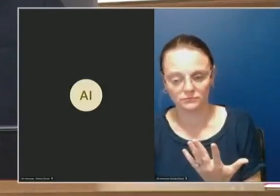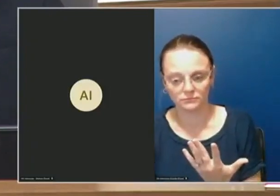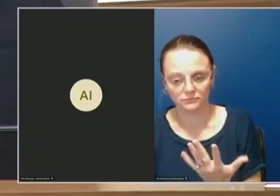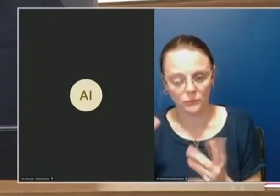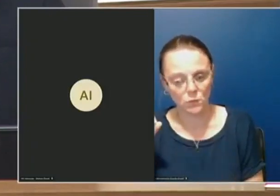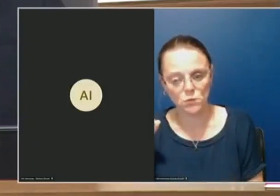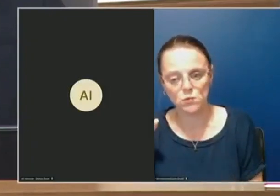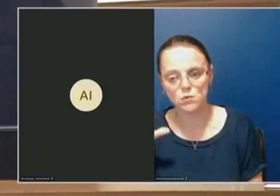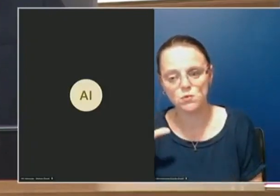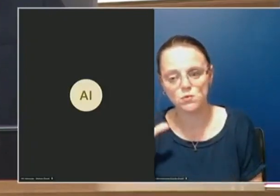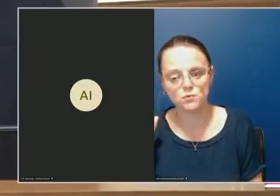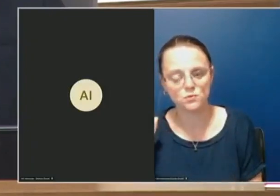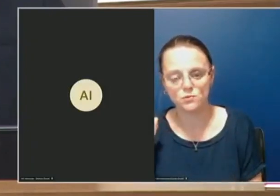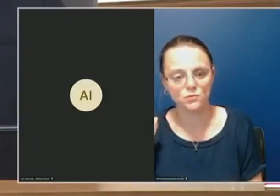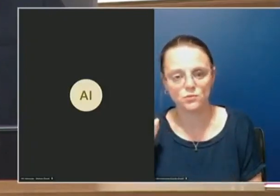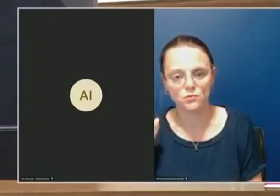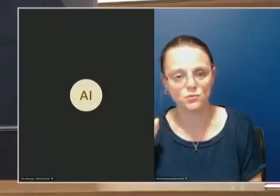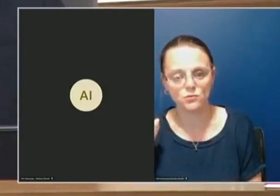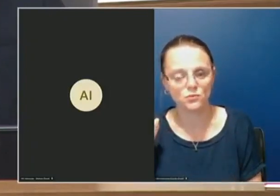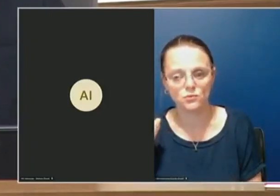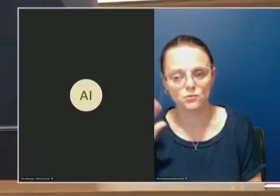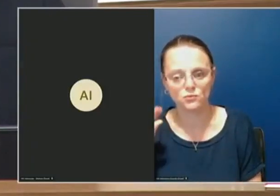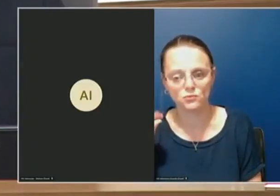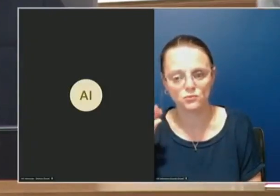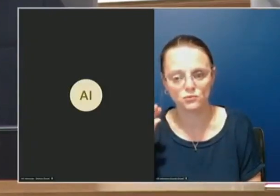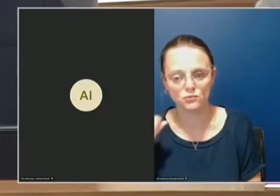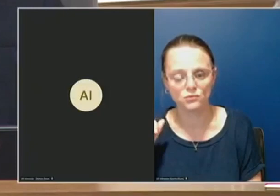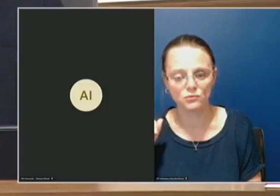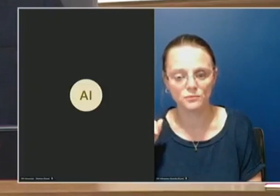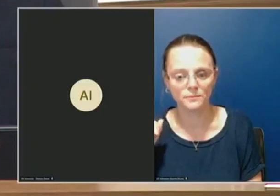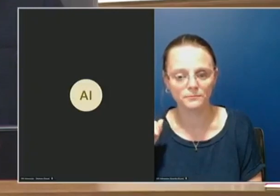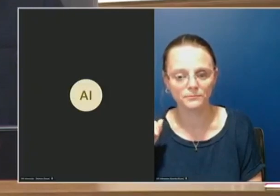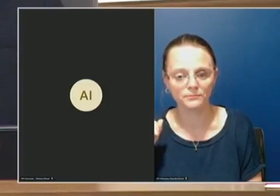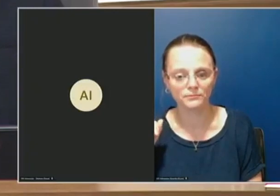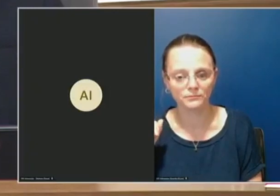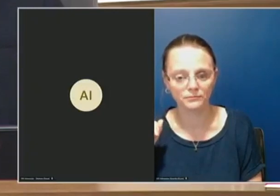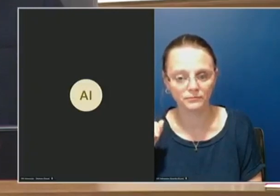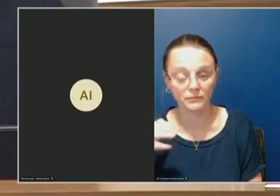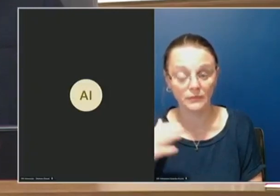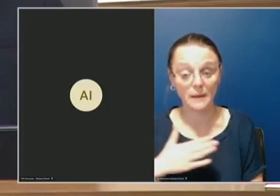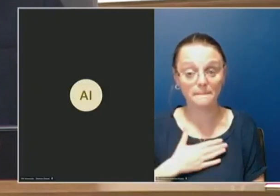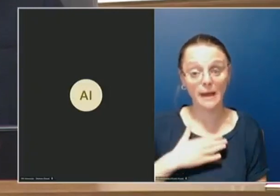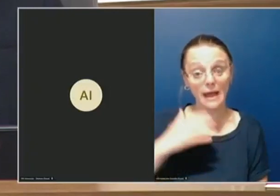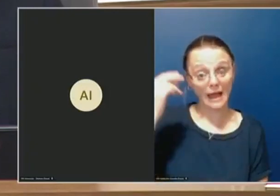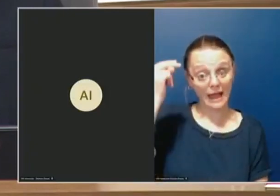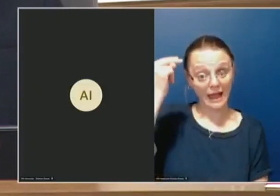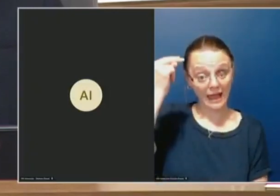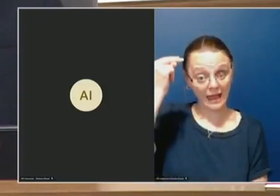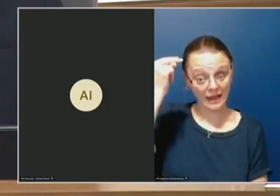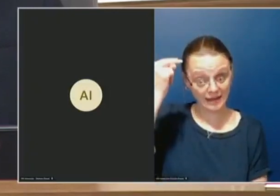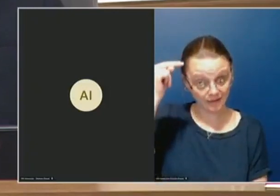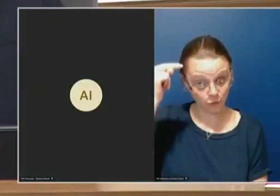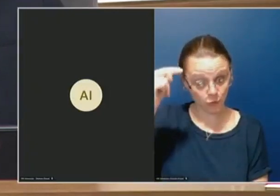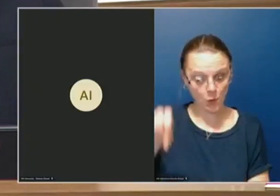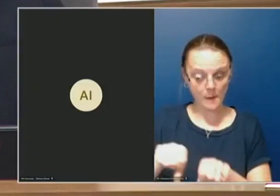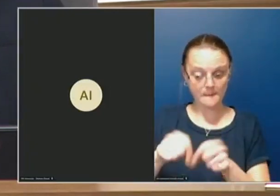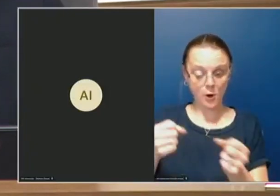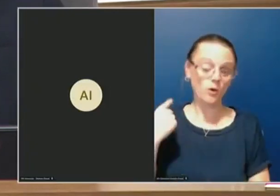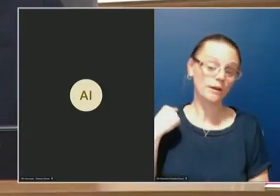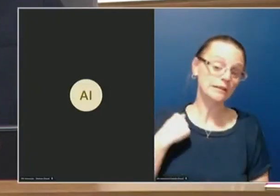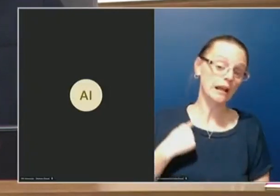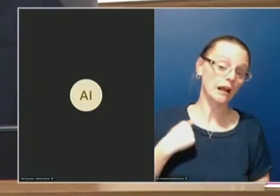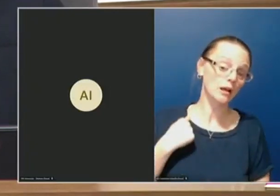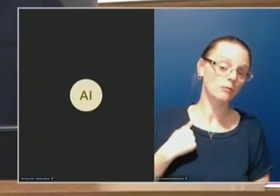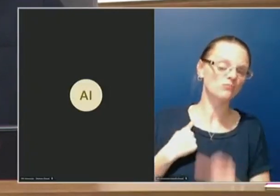to me. And I watched my nephew go through breaking his collarbone at 15 and a